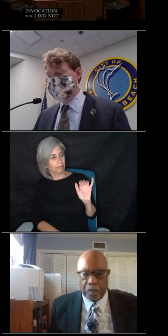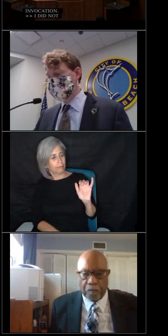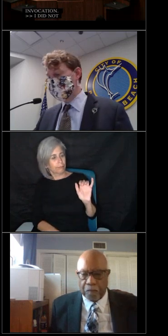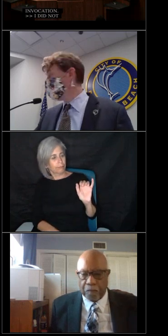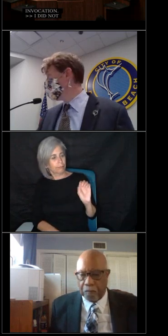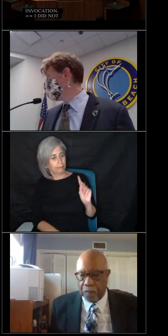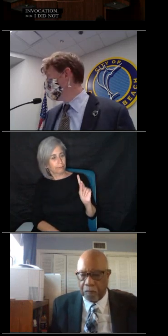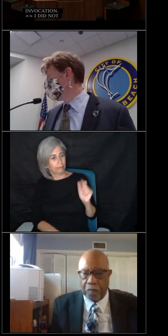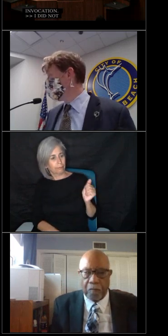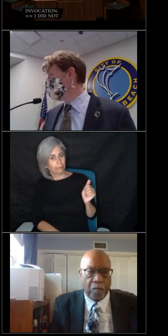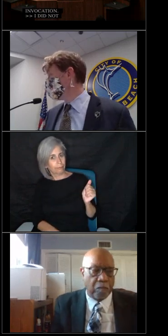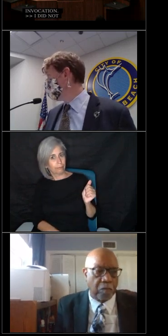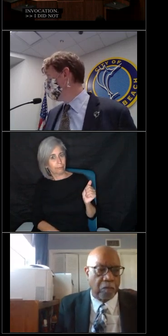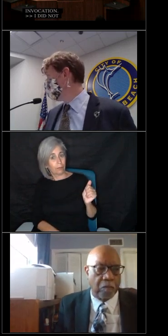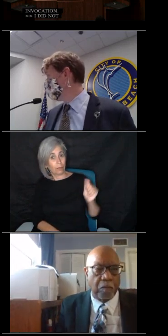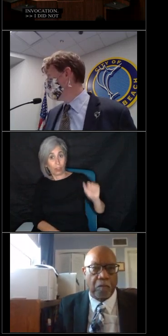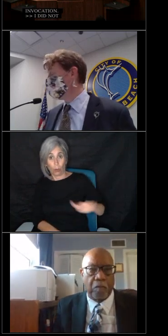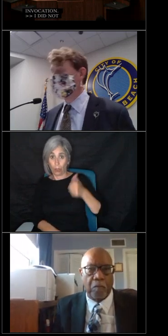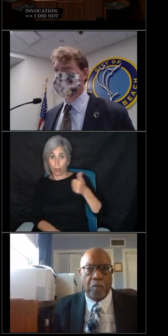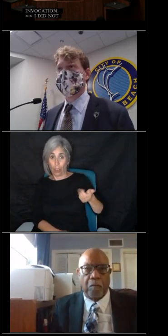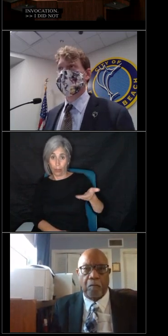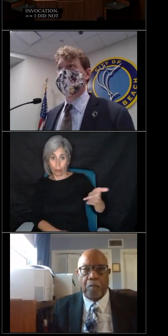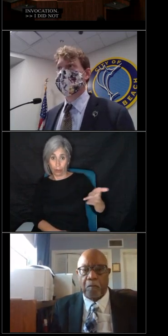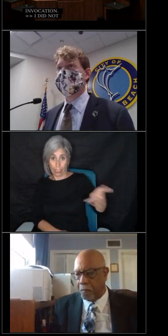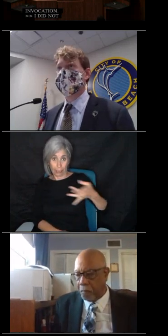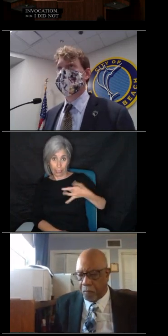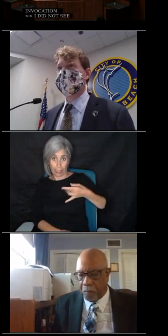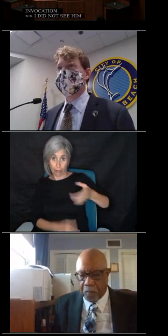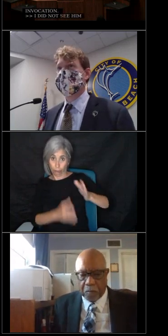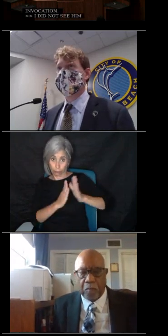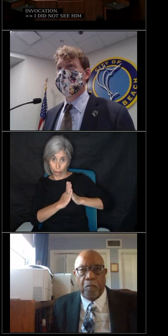If not, would someone else like to provide us with the invocation?